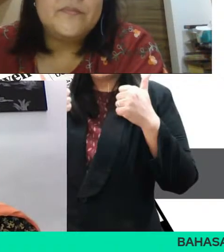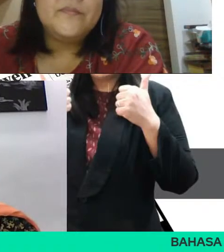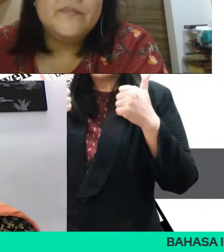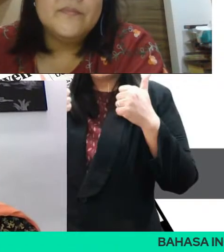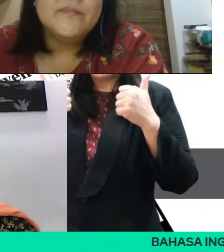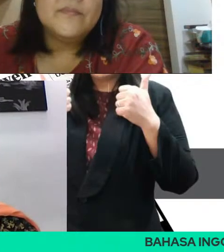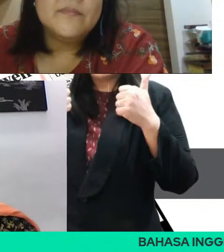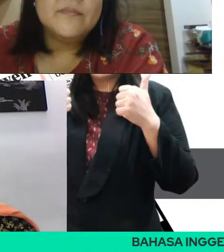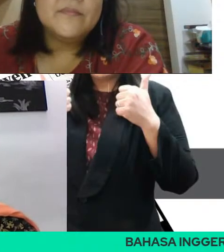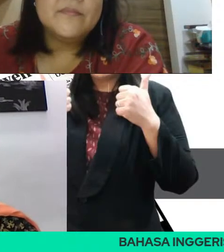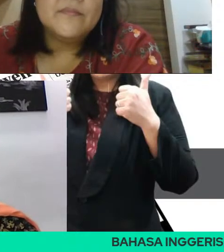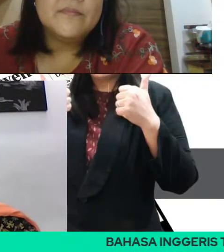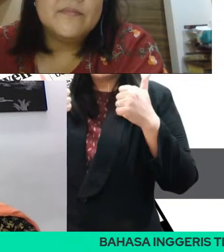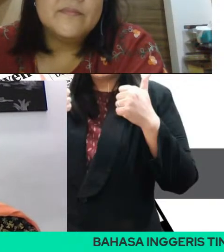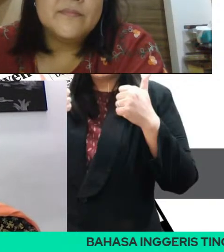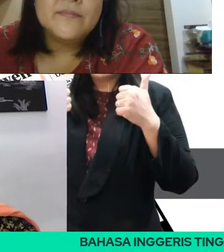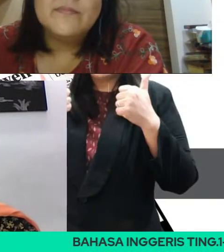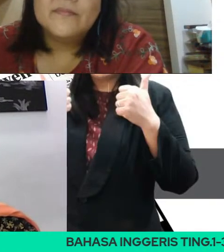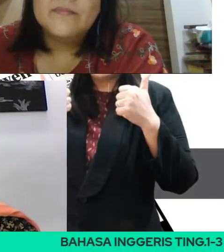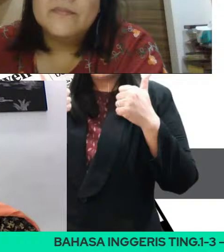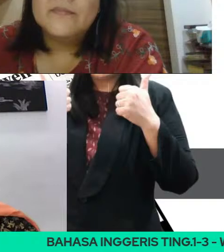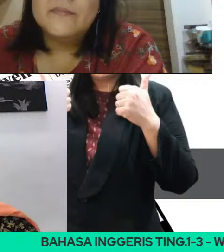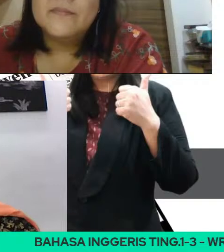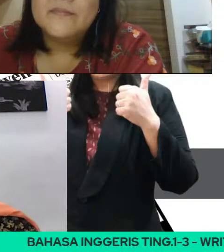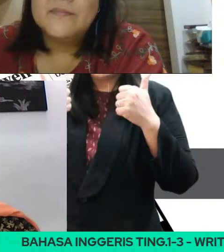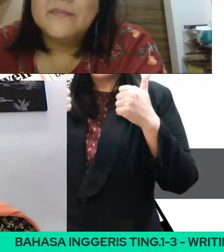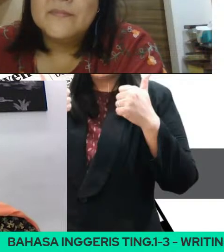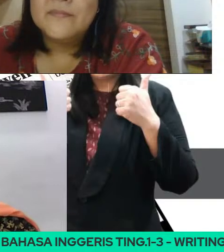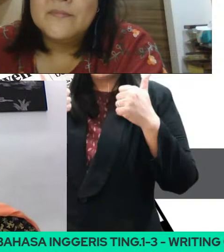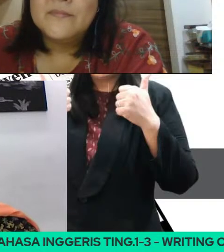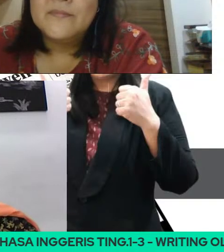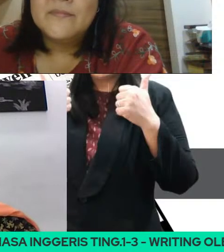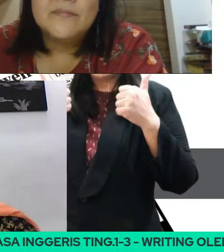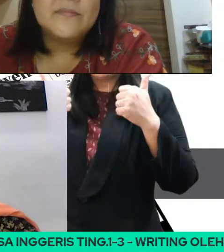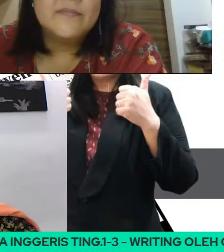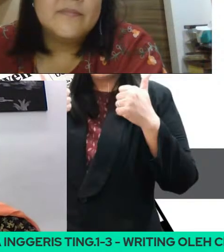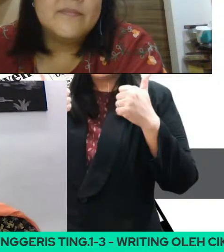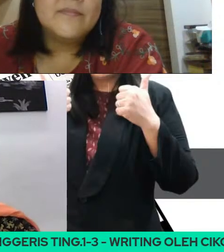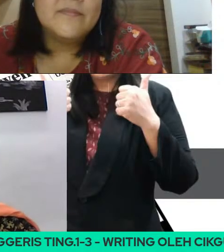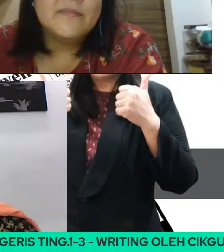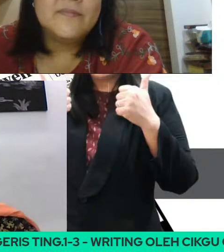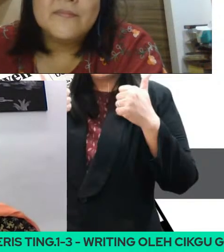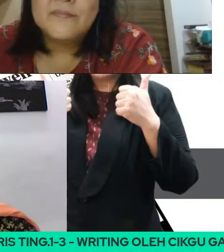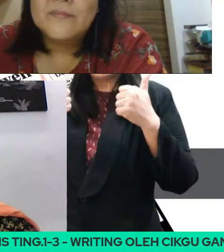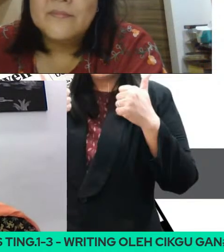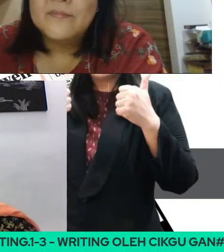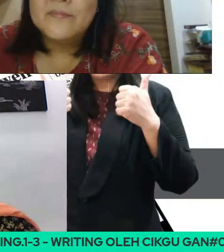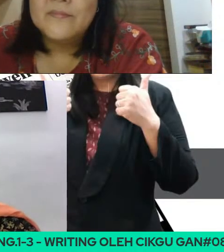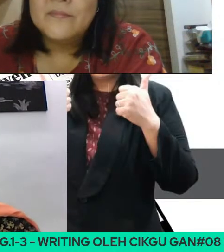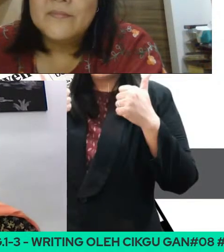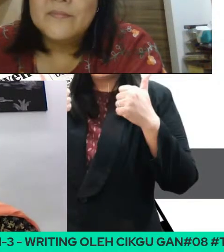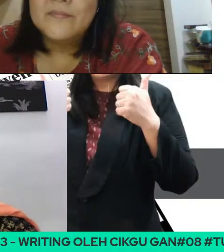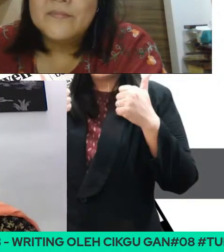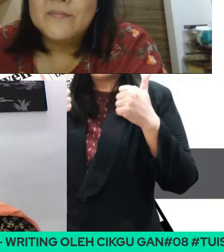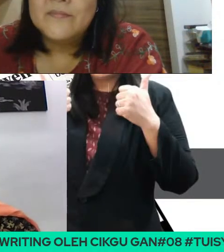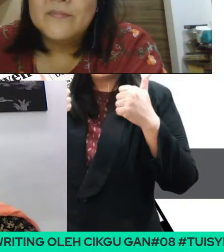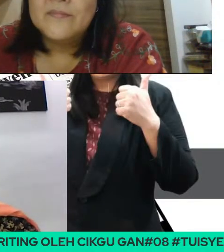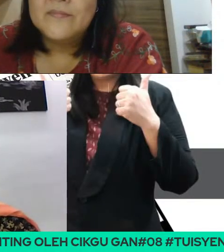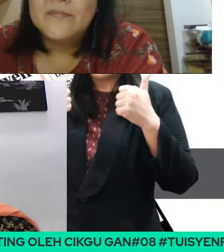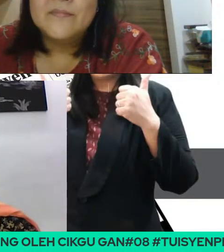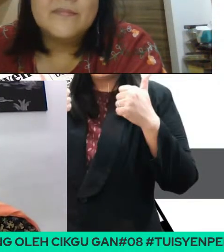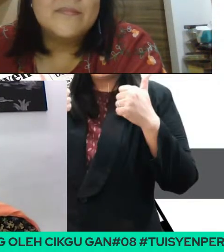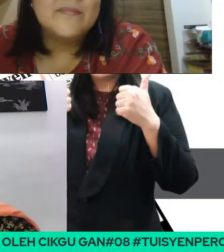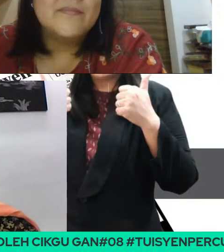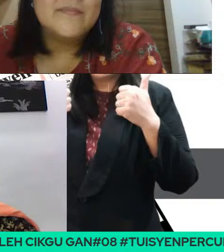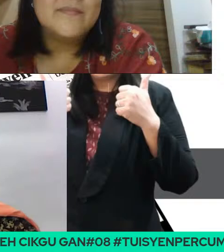fill it using EDD account. And the link will only be active in 30 minutes. Please